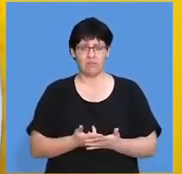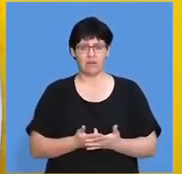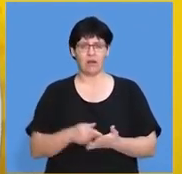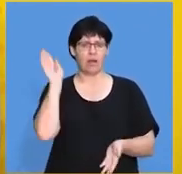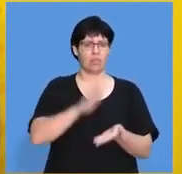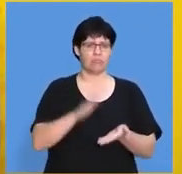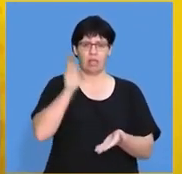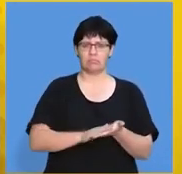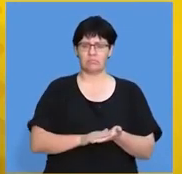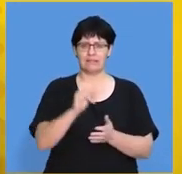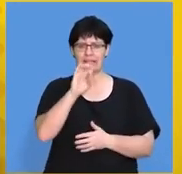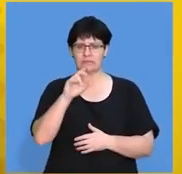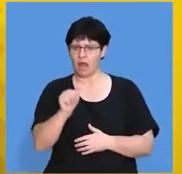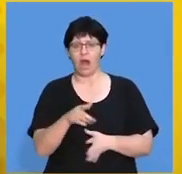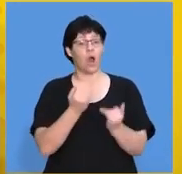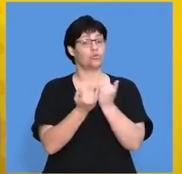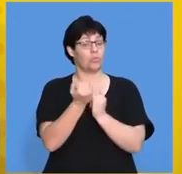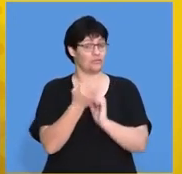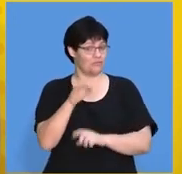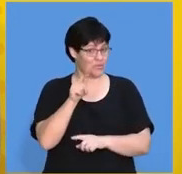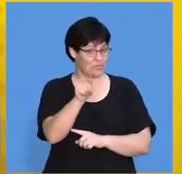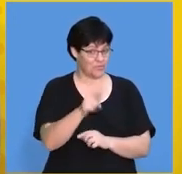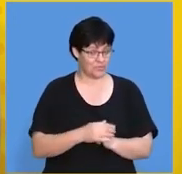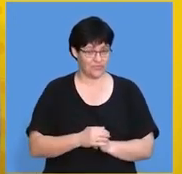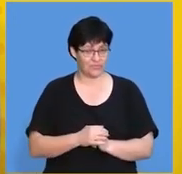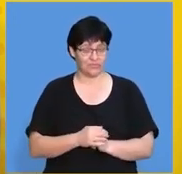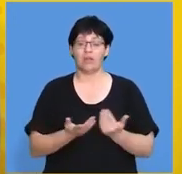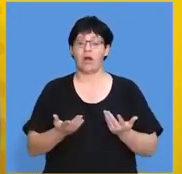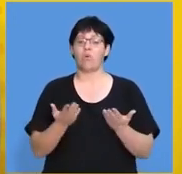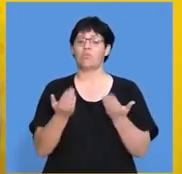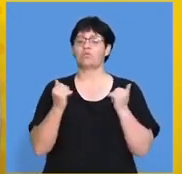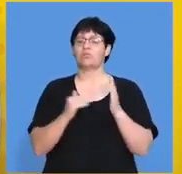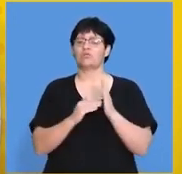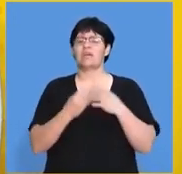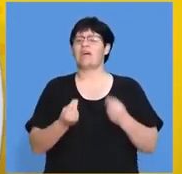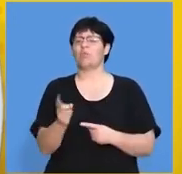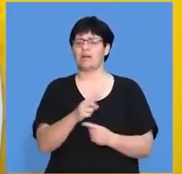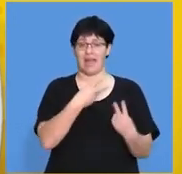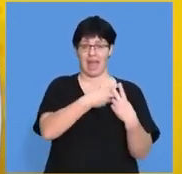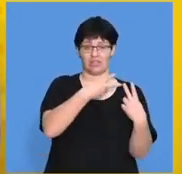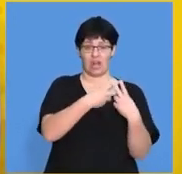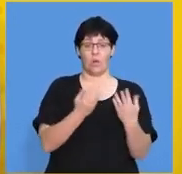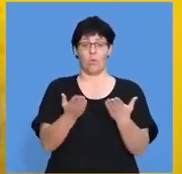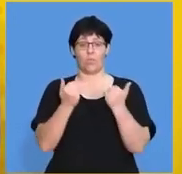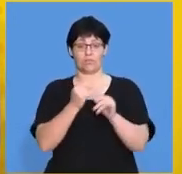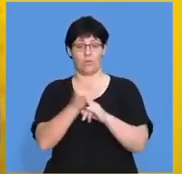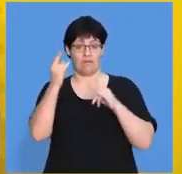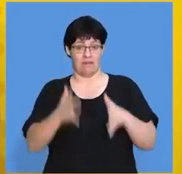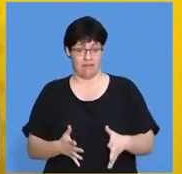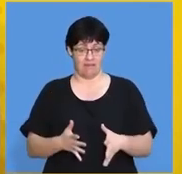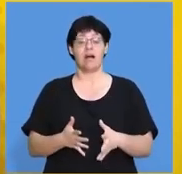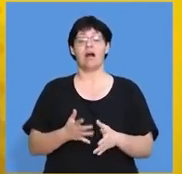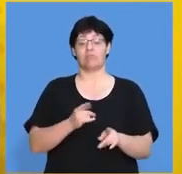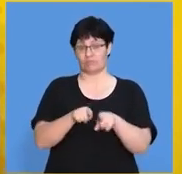constantly running out of data, then this next competition is just for you. Wazo Matrix is bringing you the hashtag WazoWinner